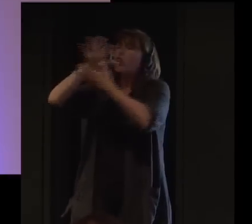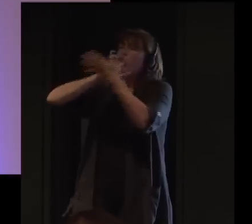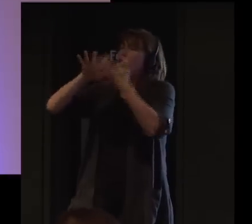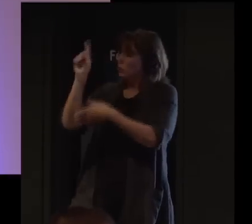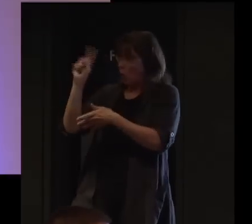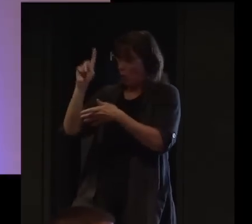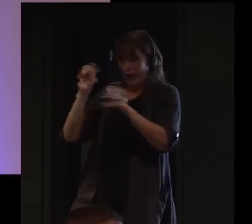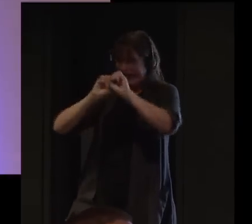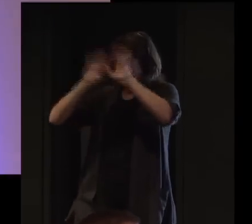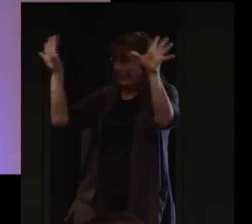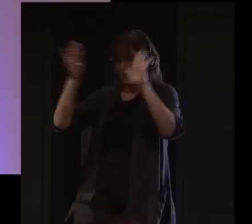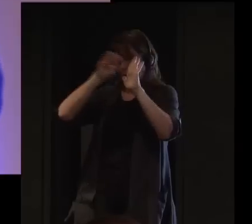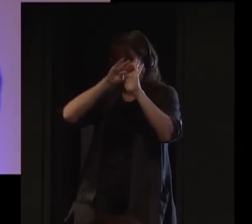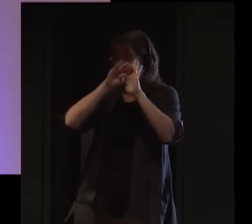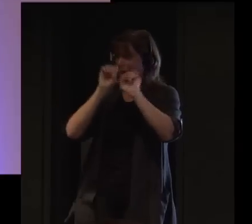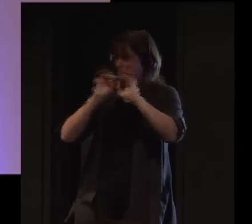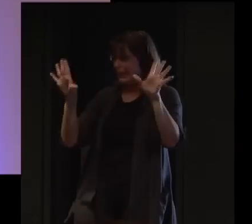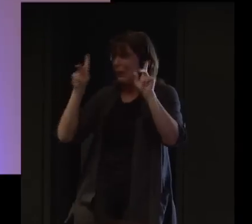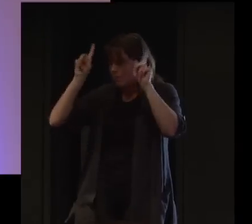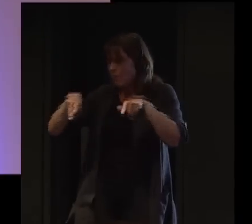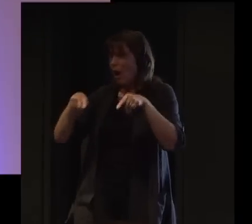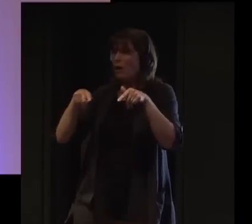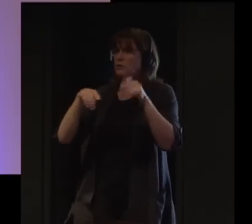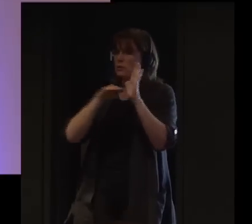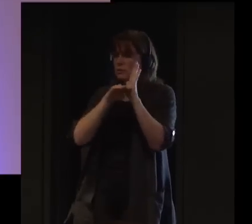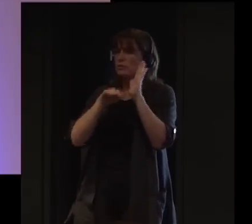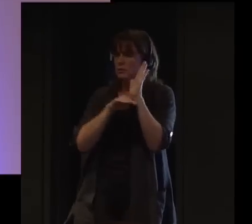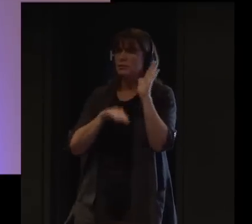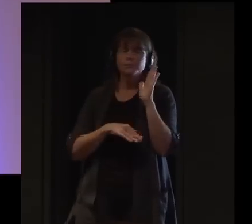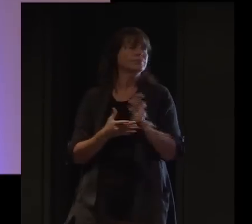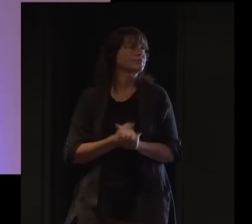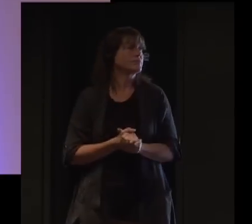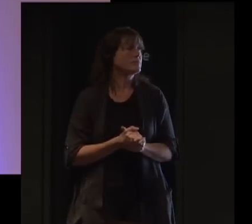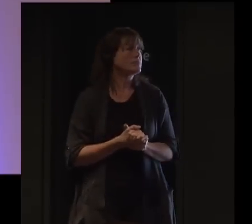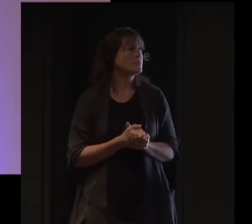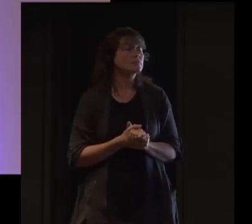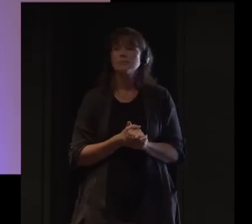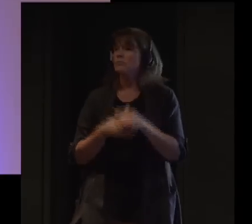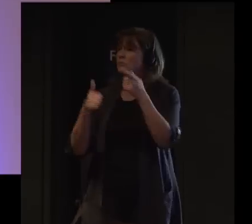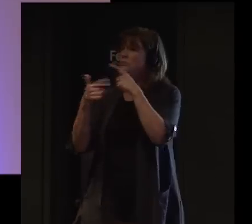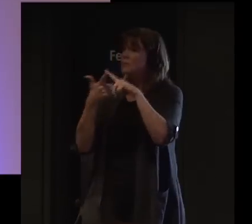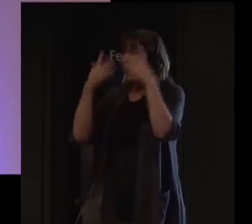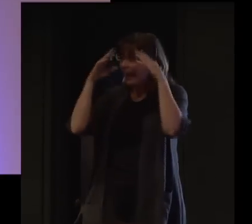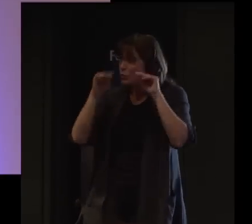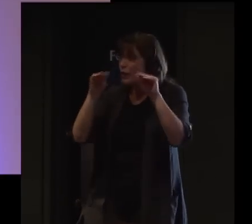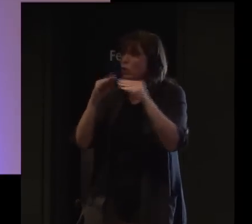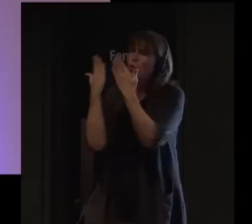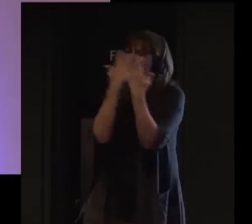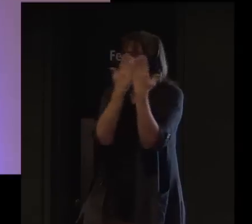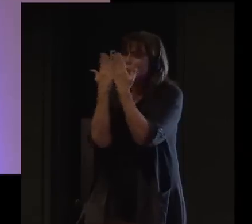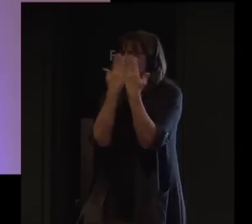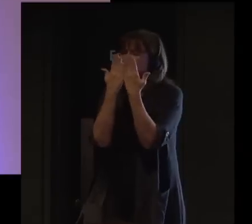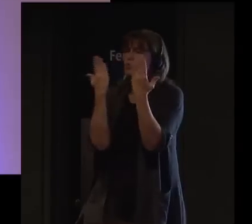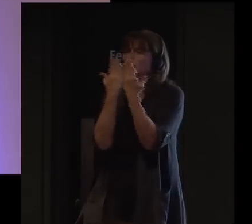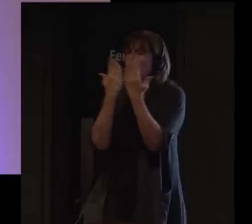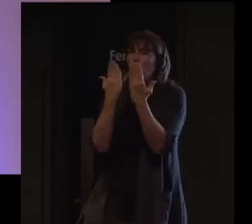obviously. This is the very first thing that can come to your mind. But there's also, in education, for instance, there's a